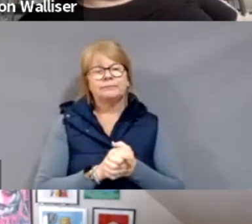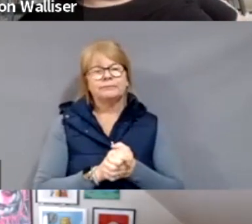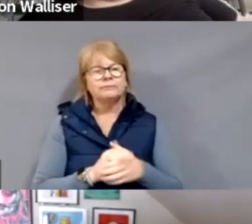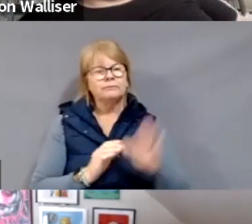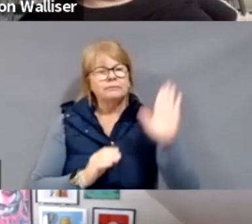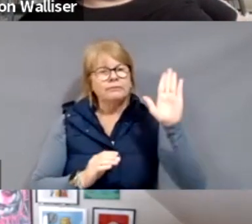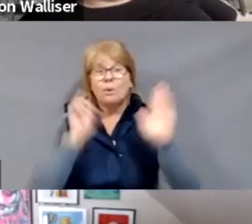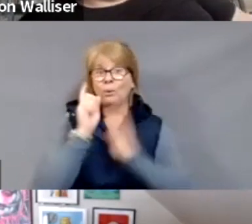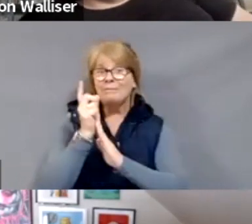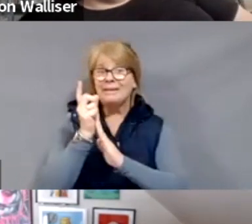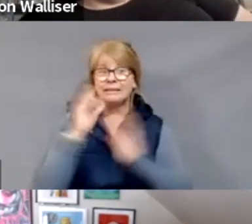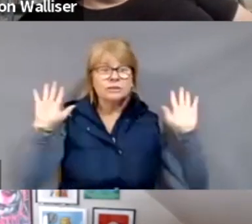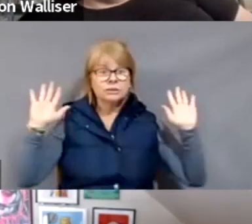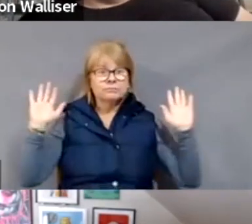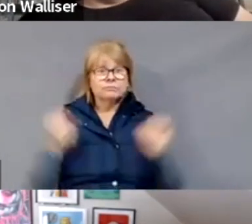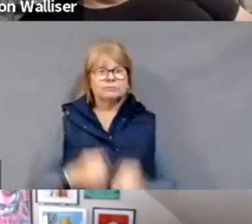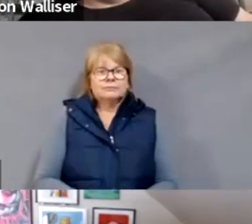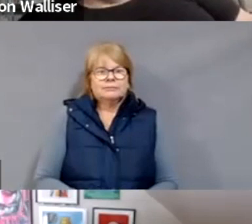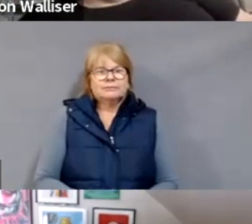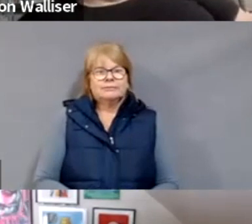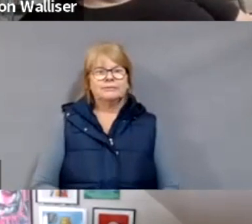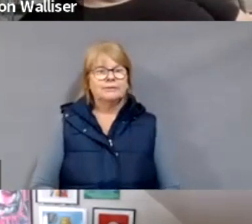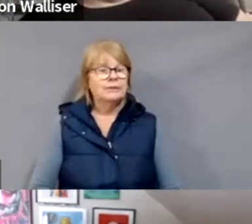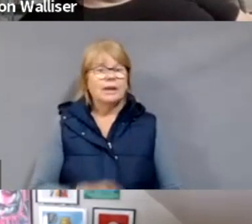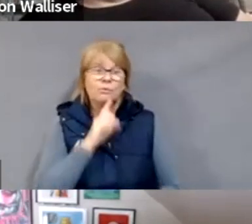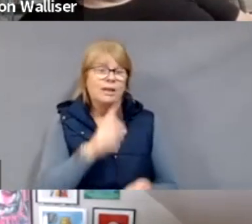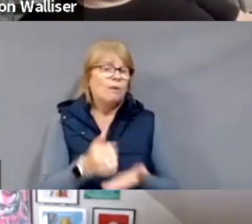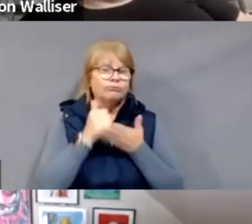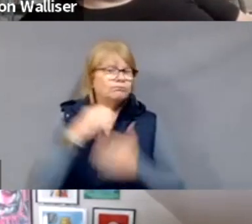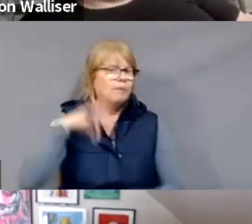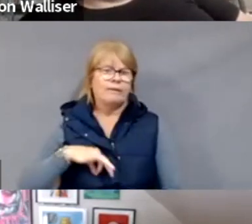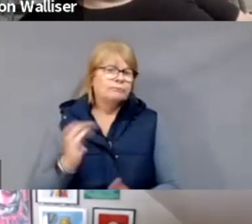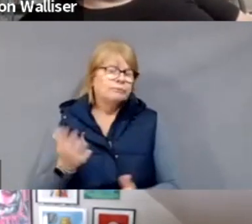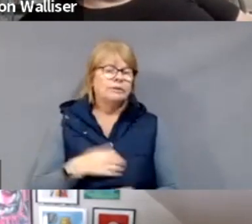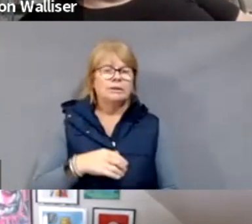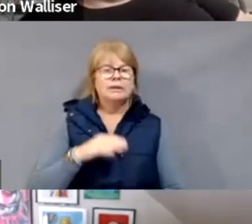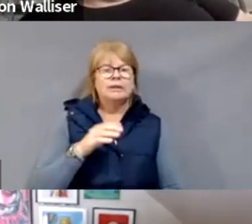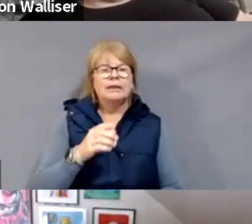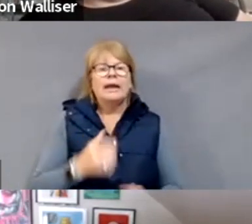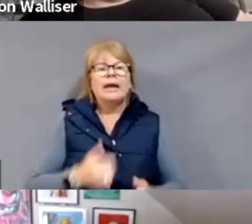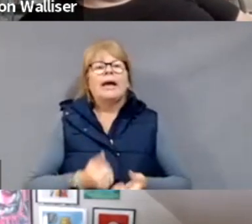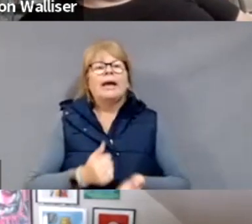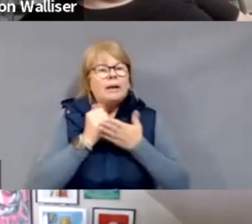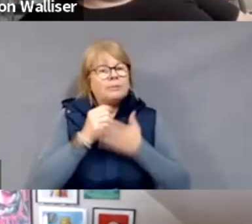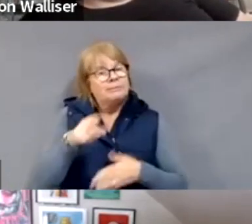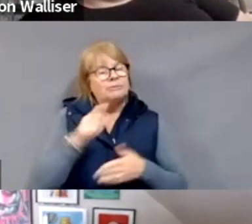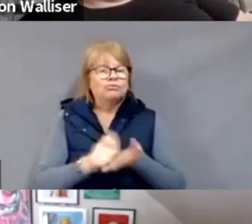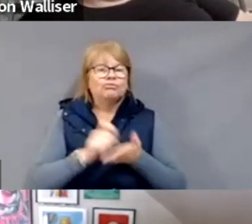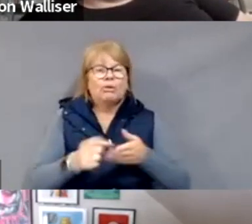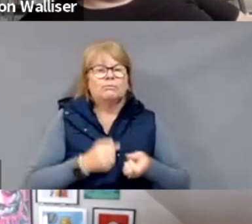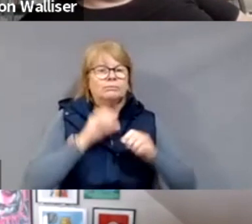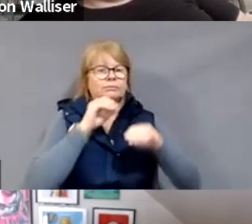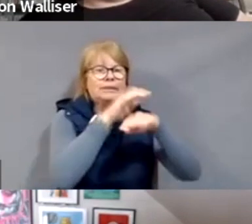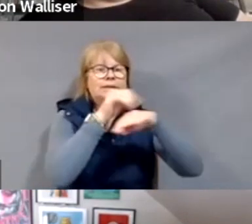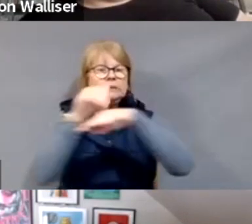1 minute left. That was That's- it. He Yeah. just said it was just really helpful. It was helpful to get his own writing out as many different places as he